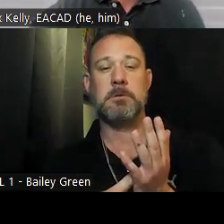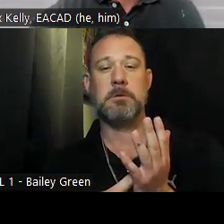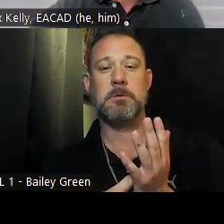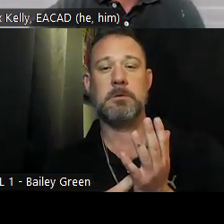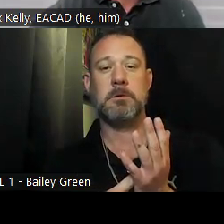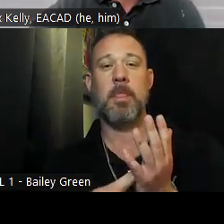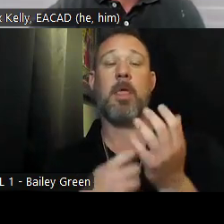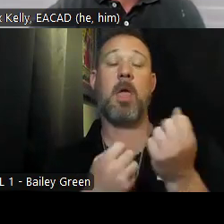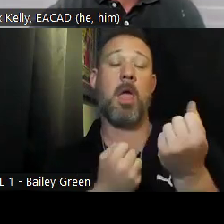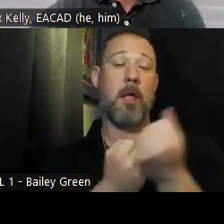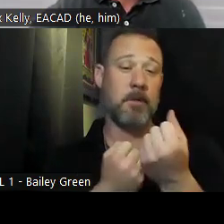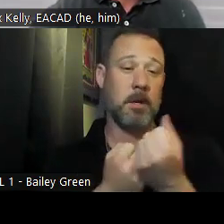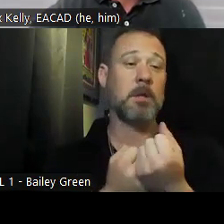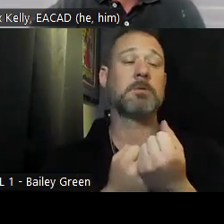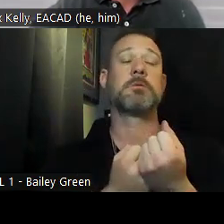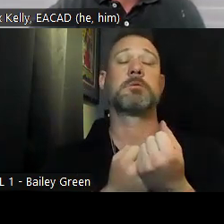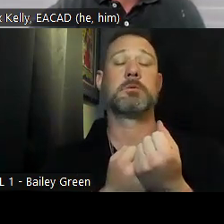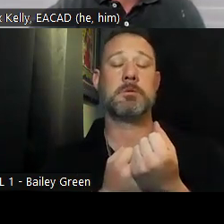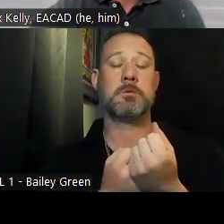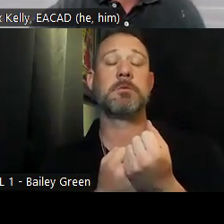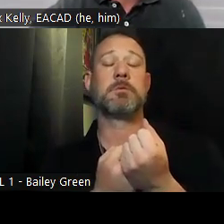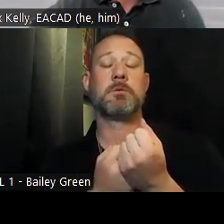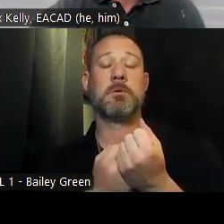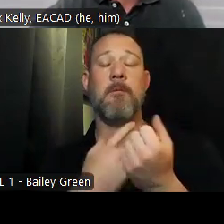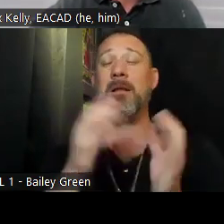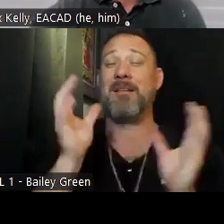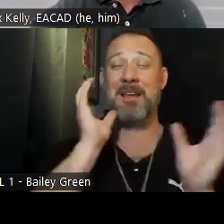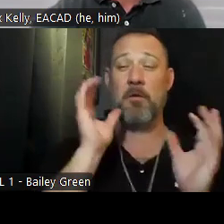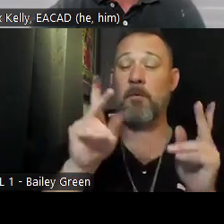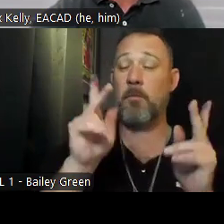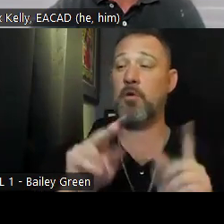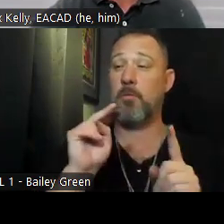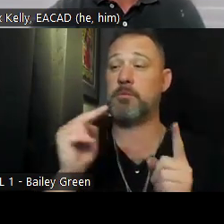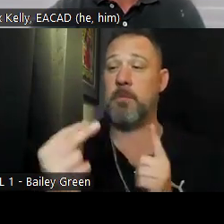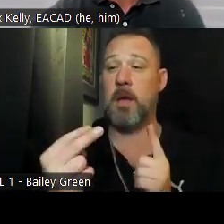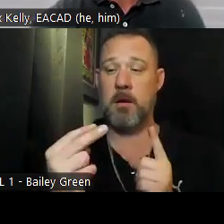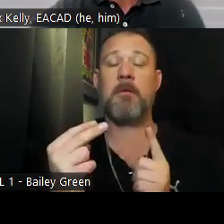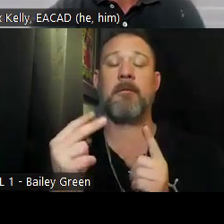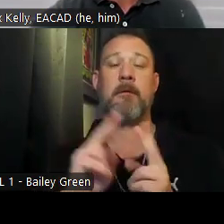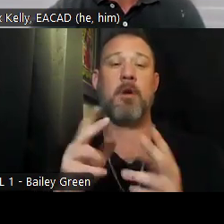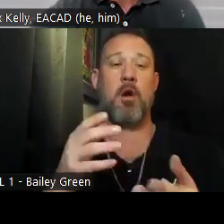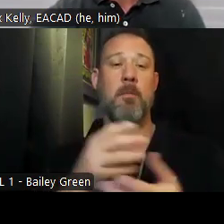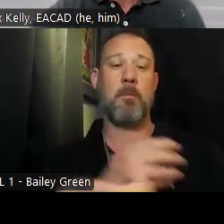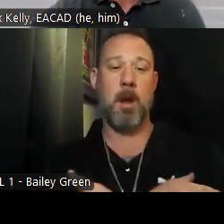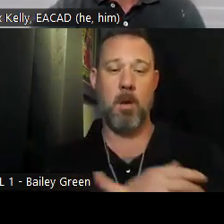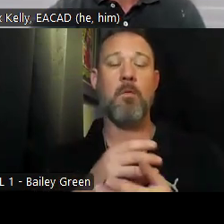the advocates speak to so well. But again, hearing it from the person's perspective has a very powerful